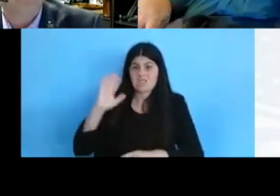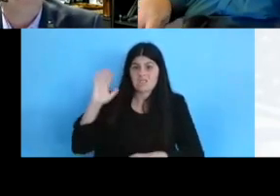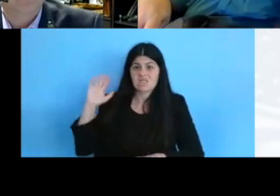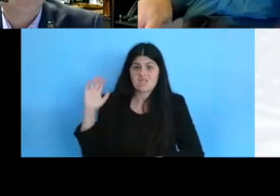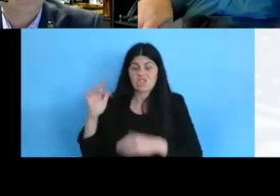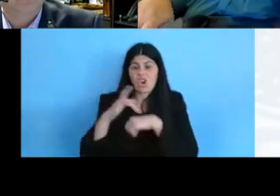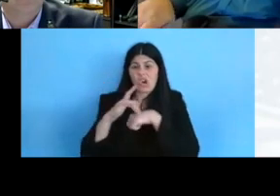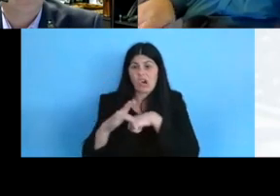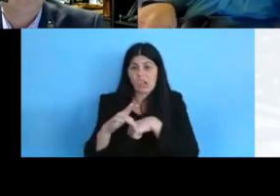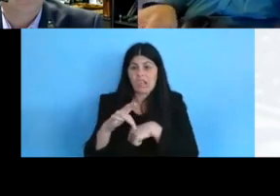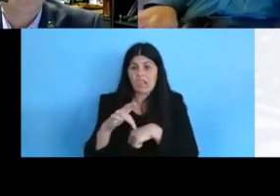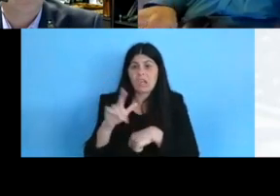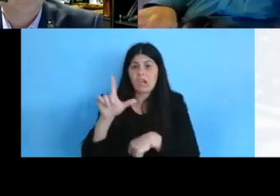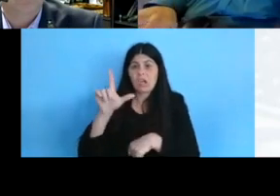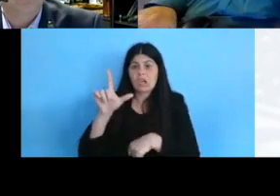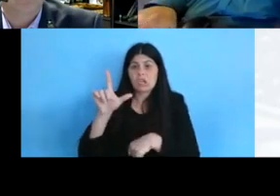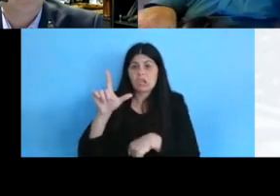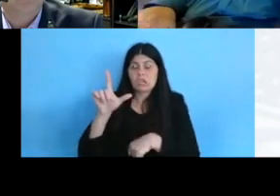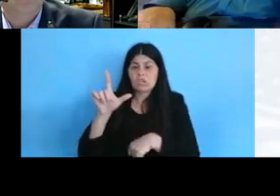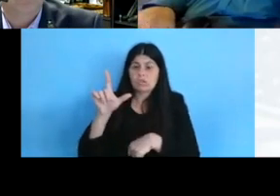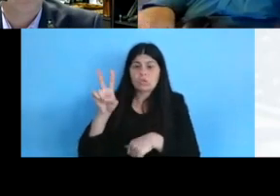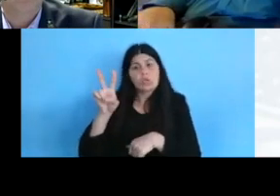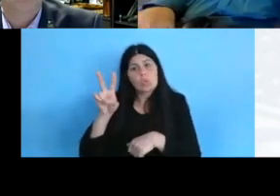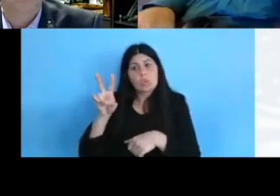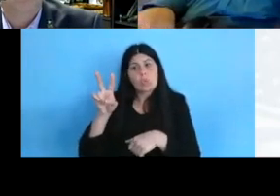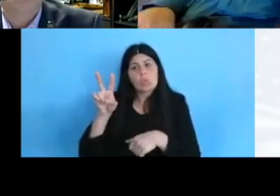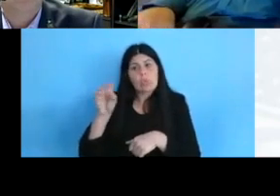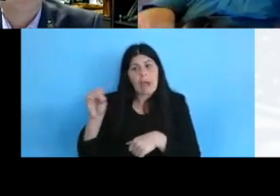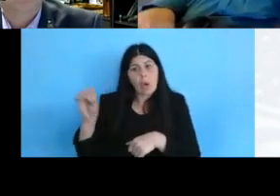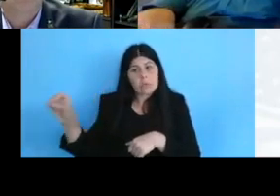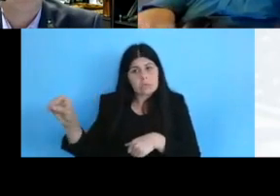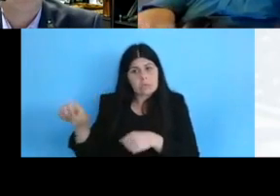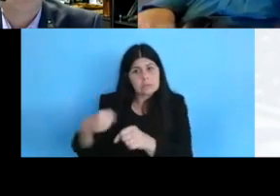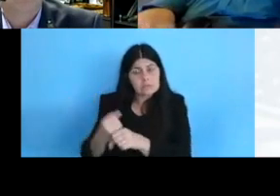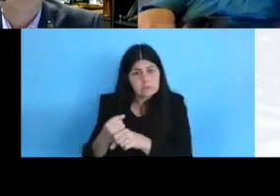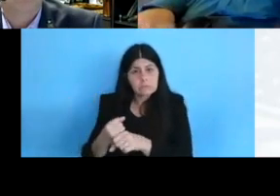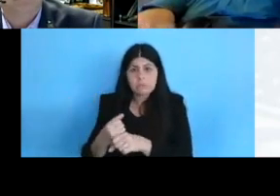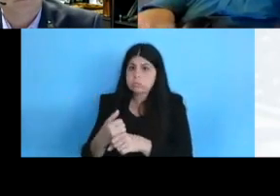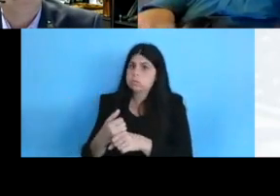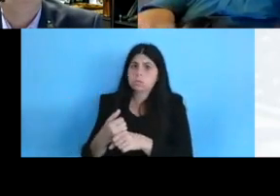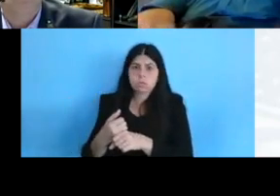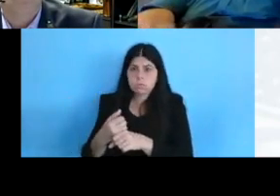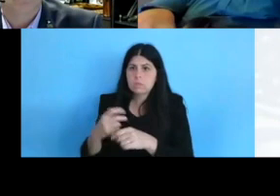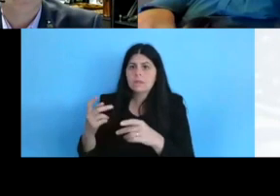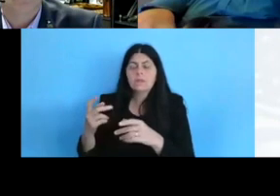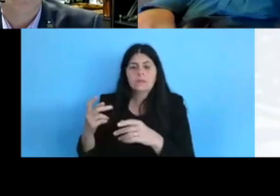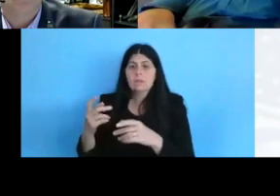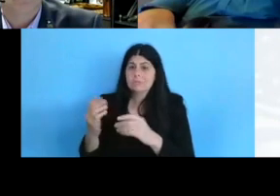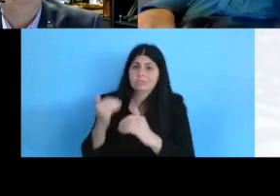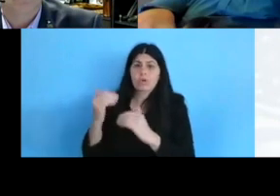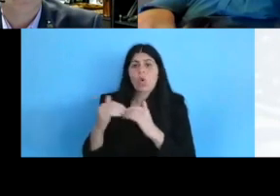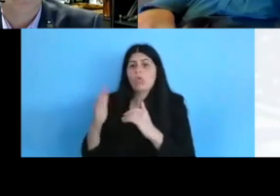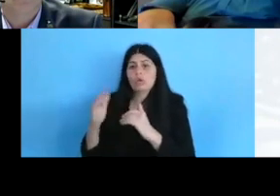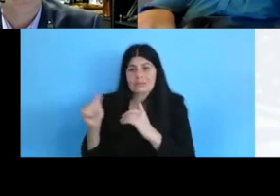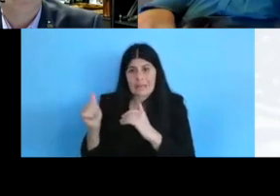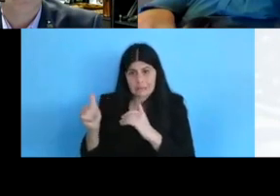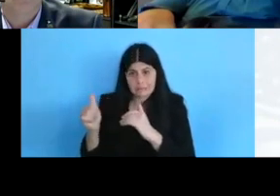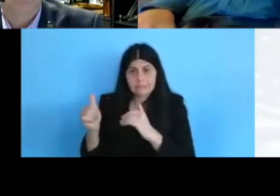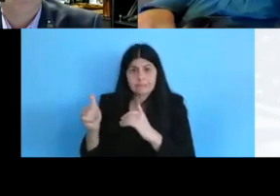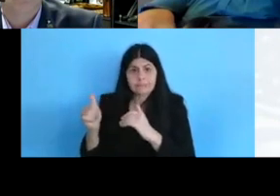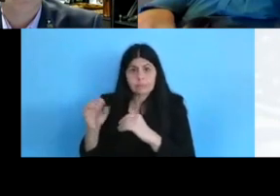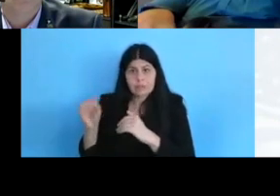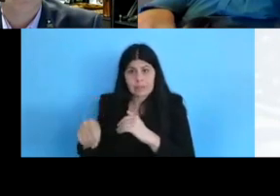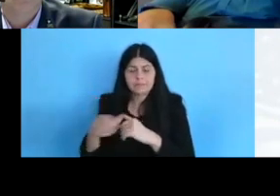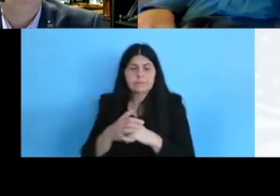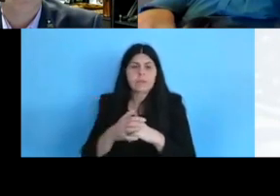at double-digit unemployment numbers for the veteran community. However, within the disability